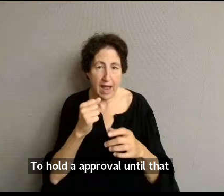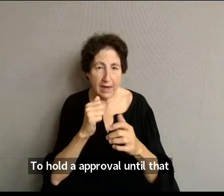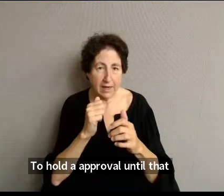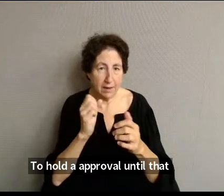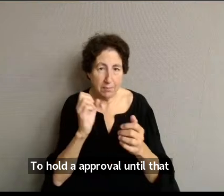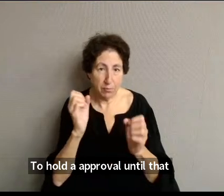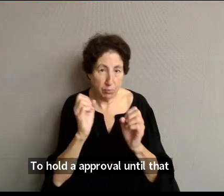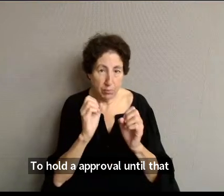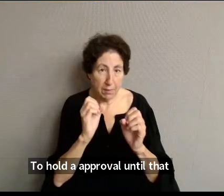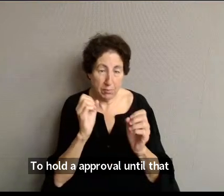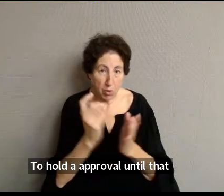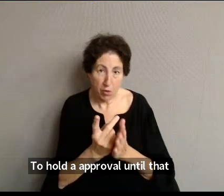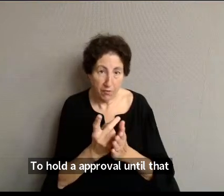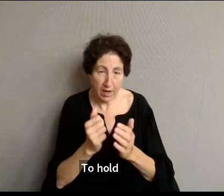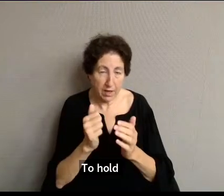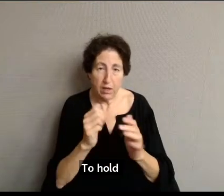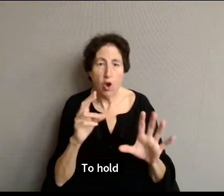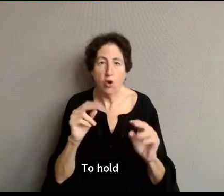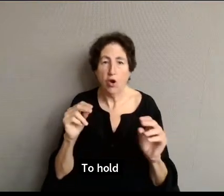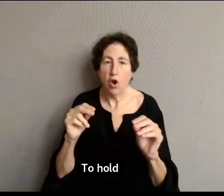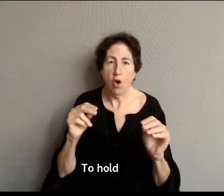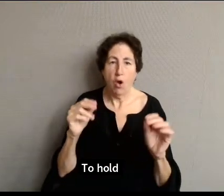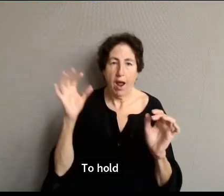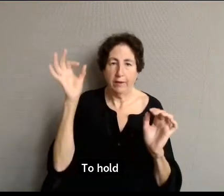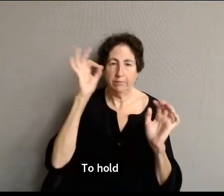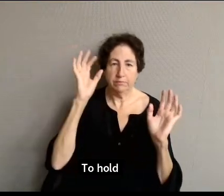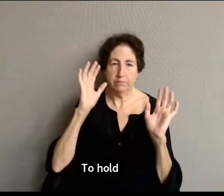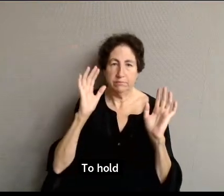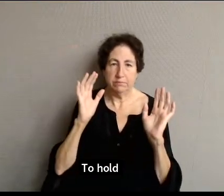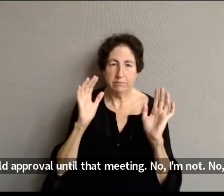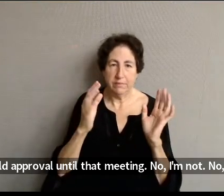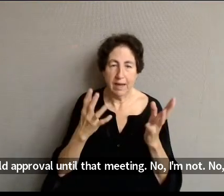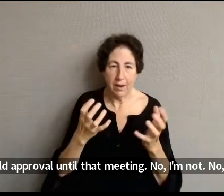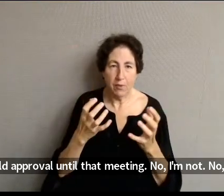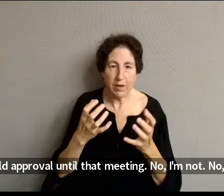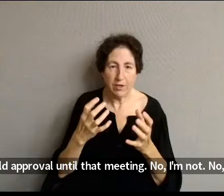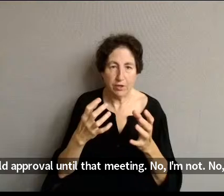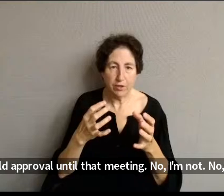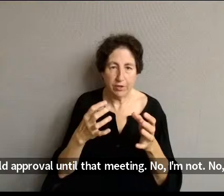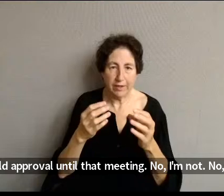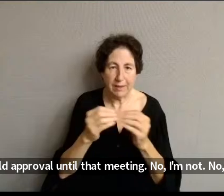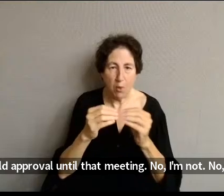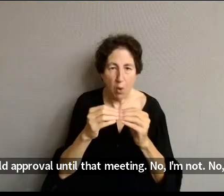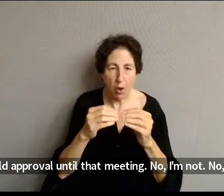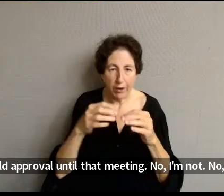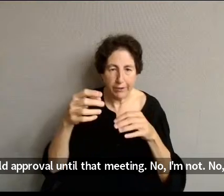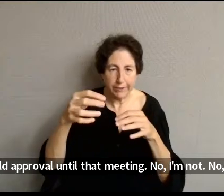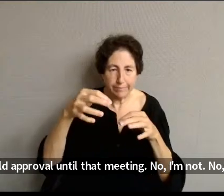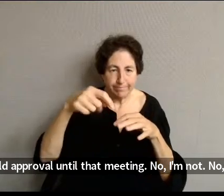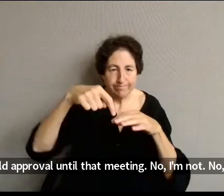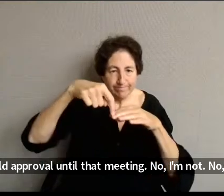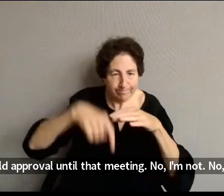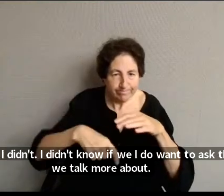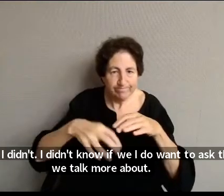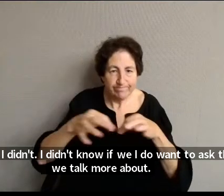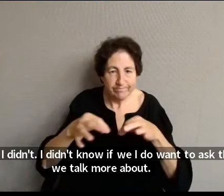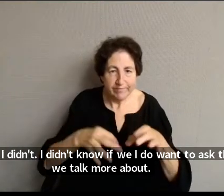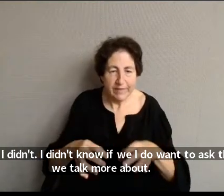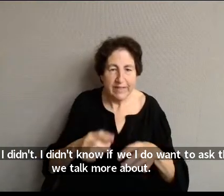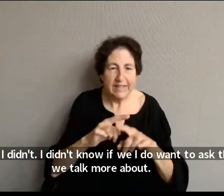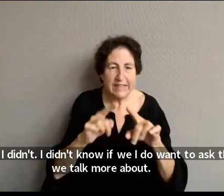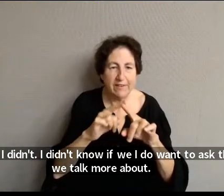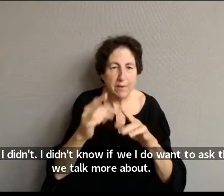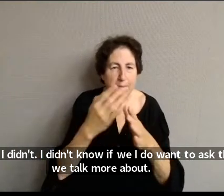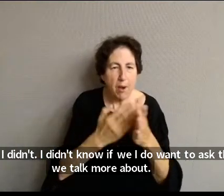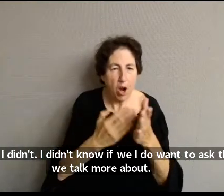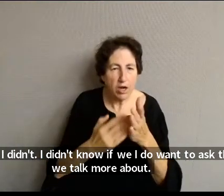No, I am not. I didn't know if I do want to ask that we talk more about these particular facets